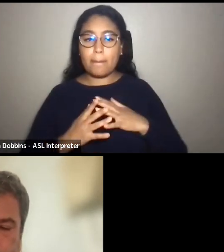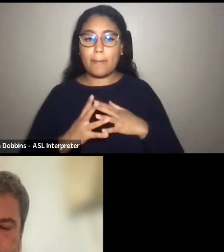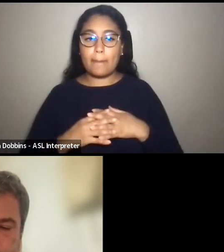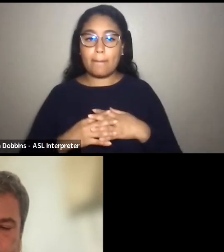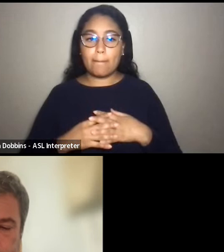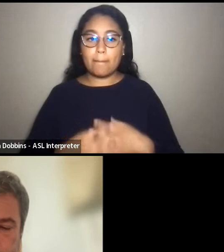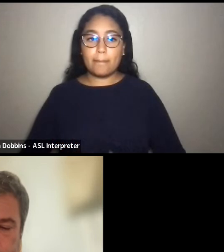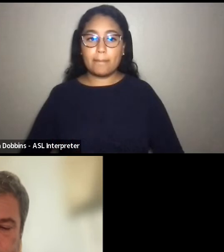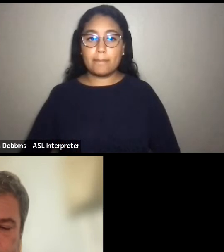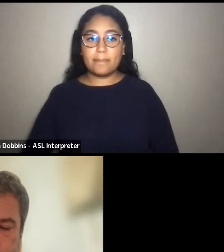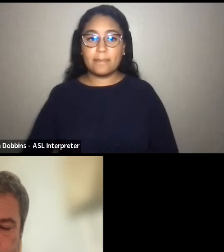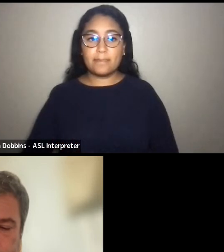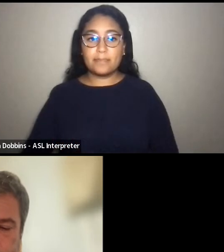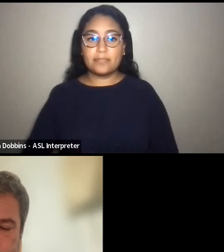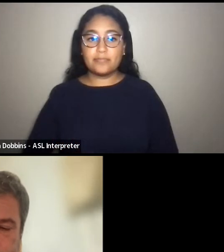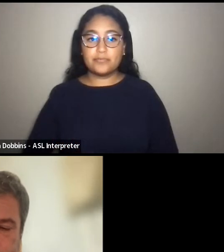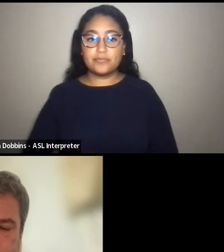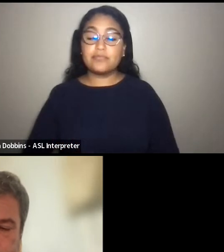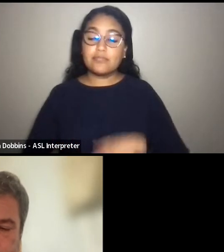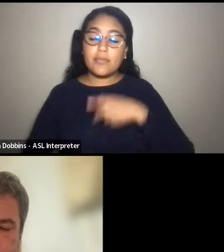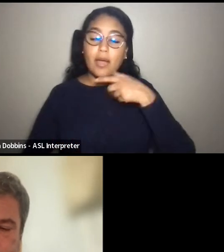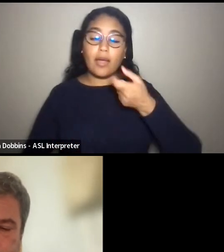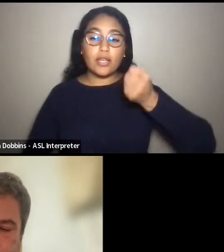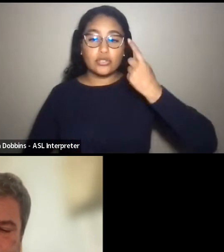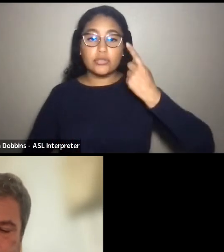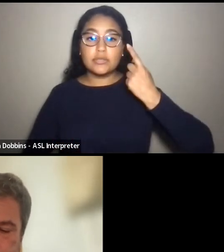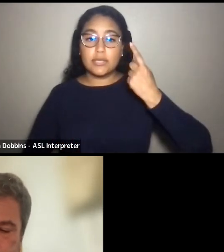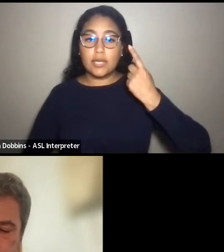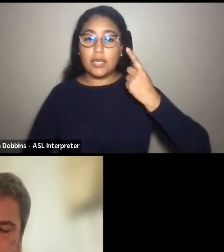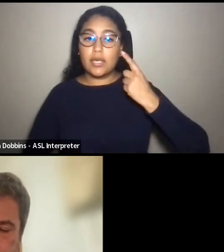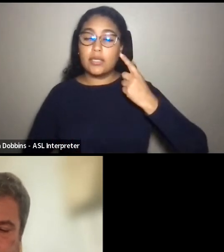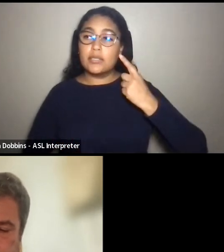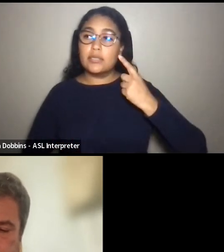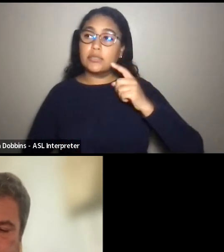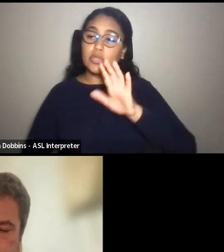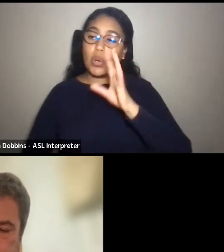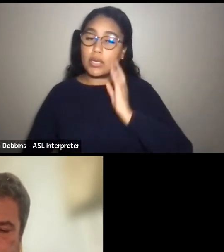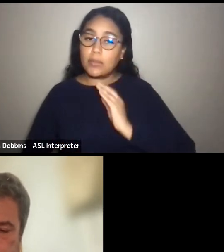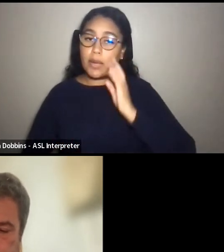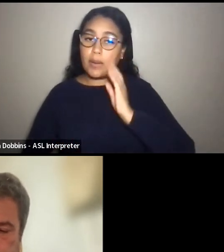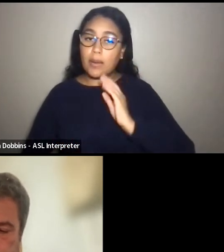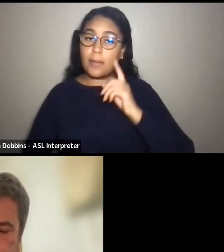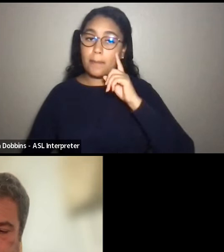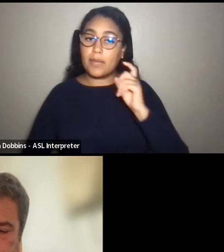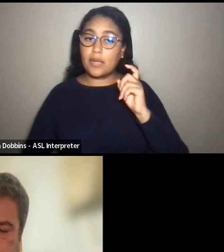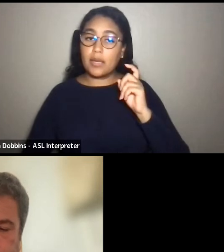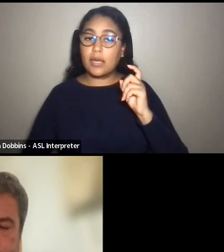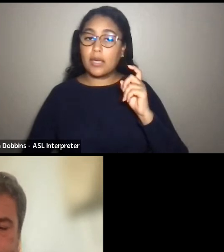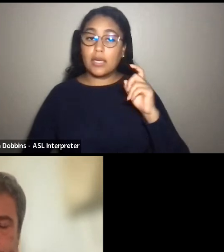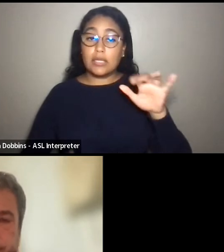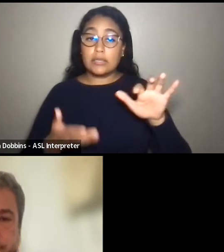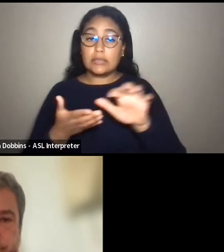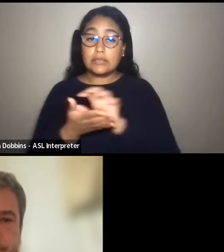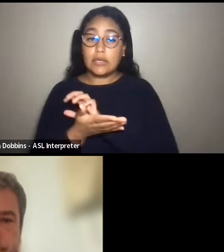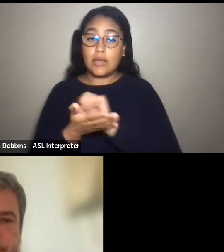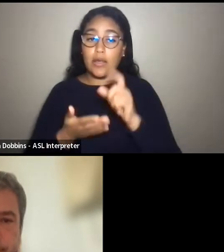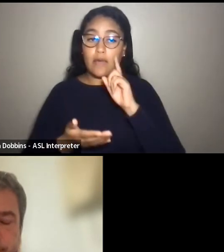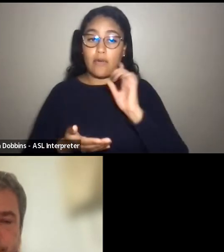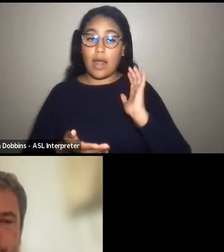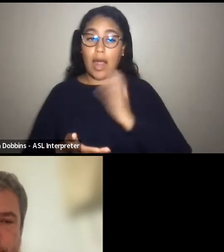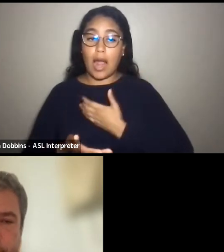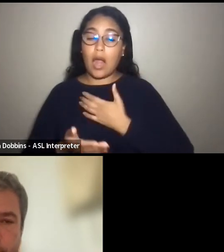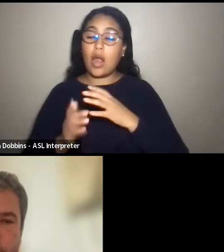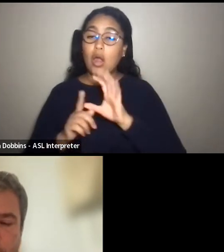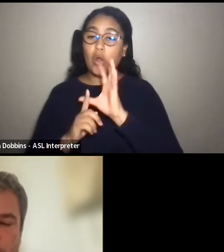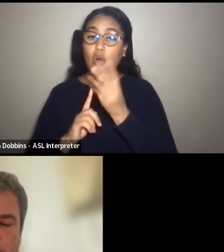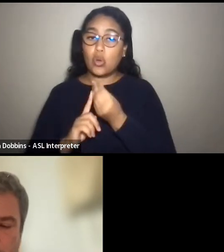I can relate in the sense that there are also a lot of genocide and stuff in our culture as